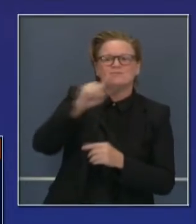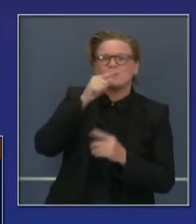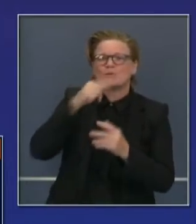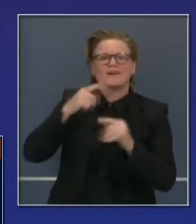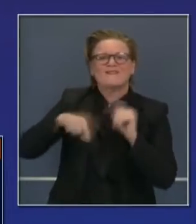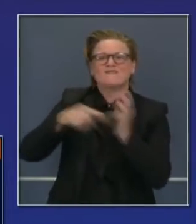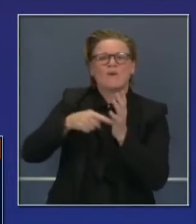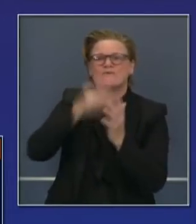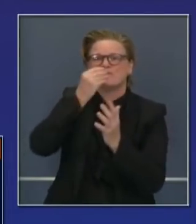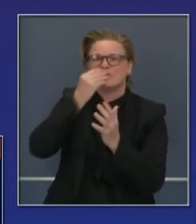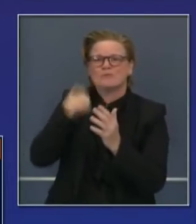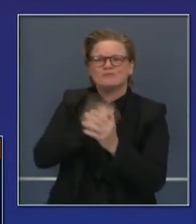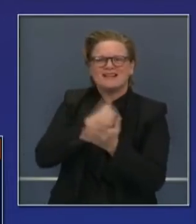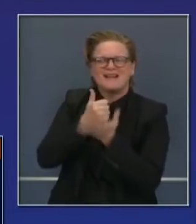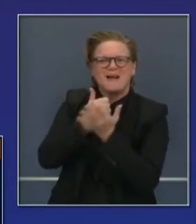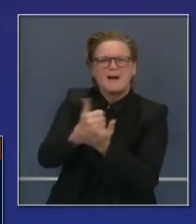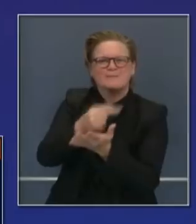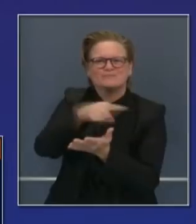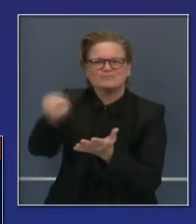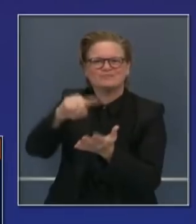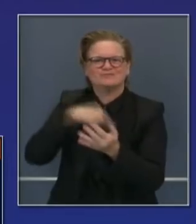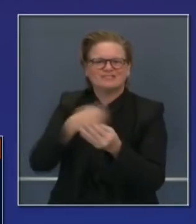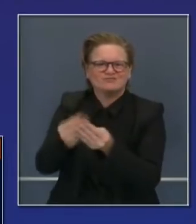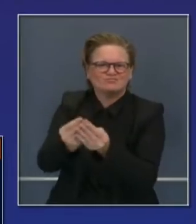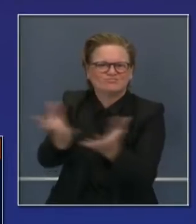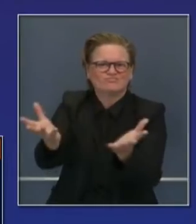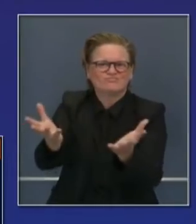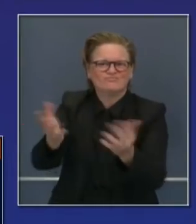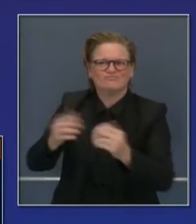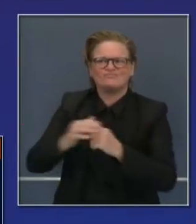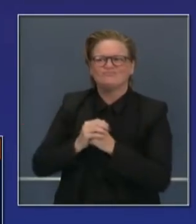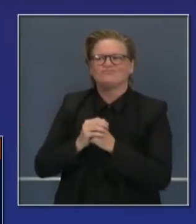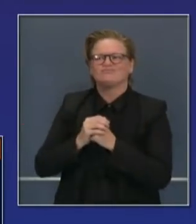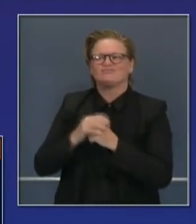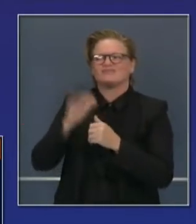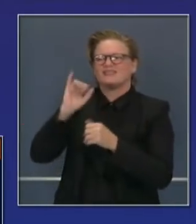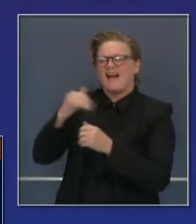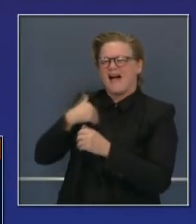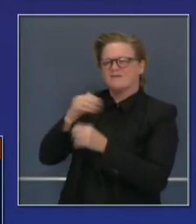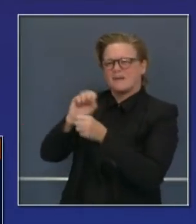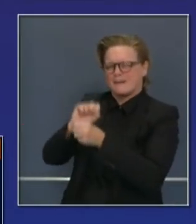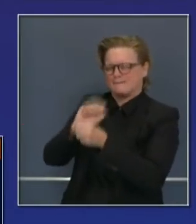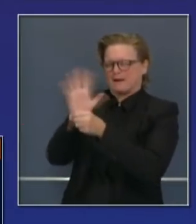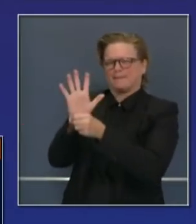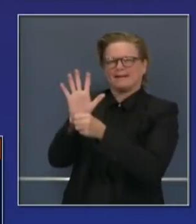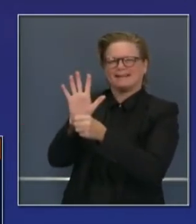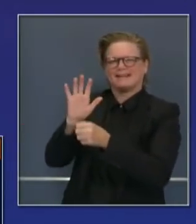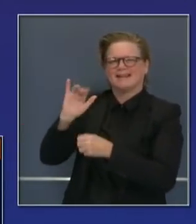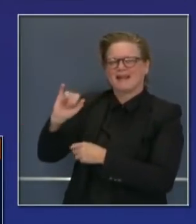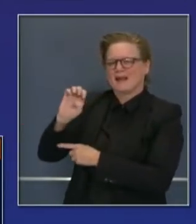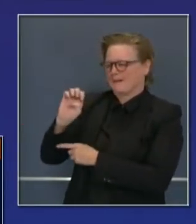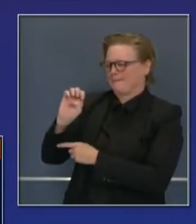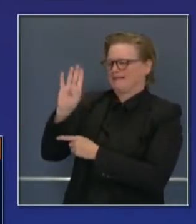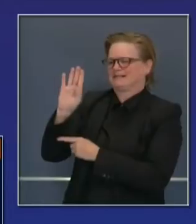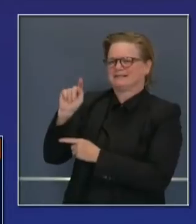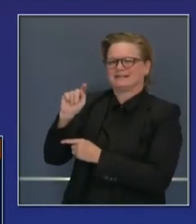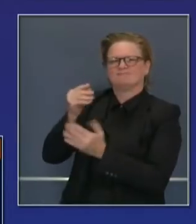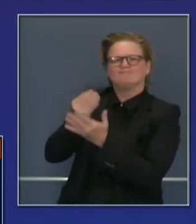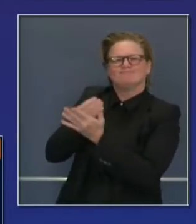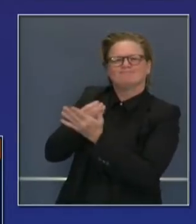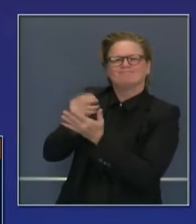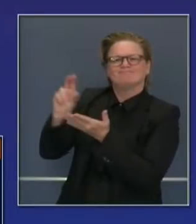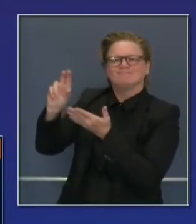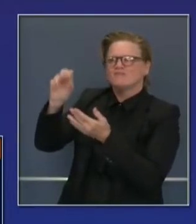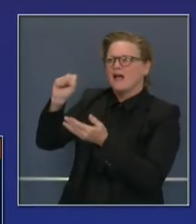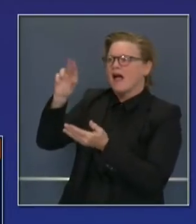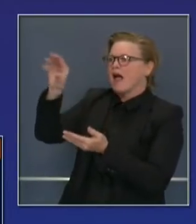Californians. Our pandemic EBT program, 3.7 million children have benefited. It's been very successful in